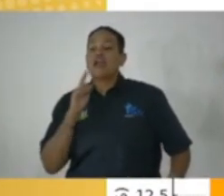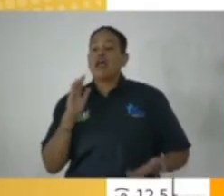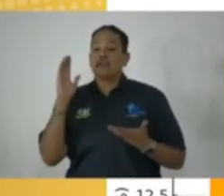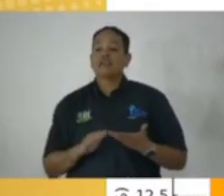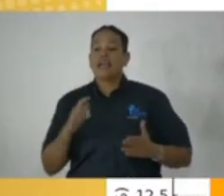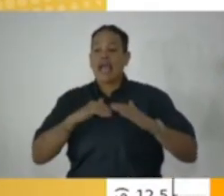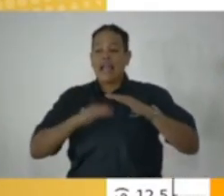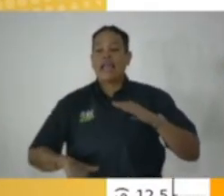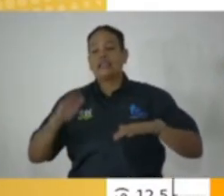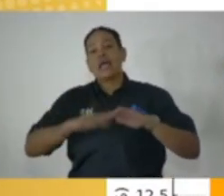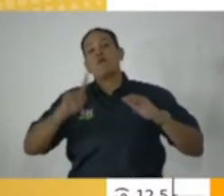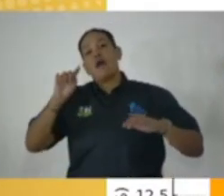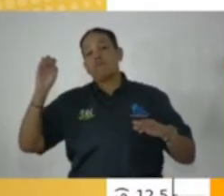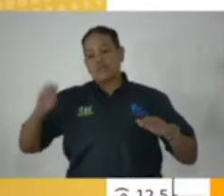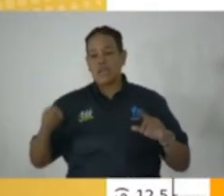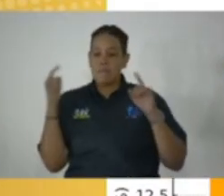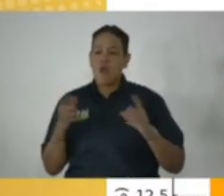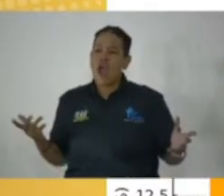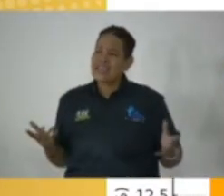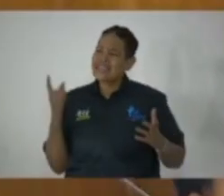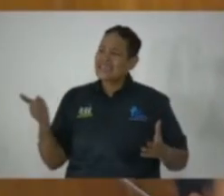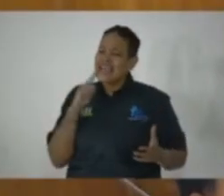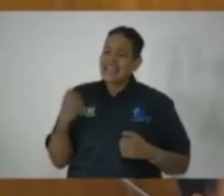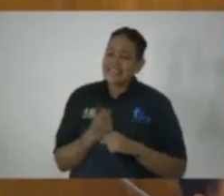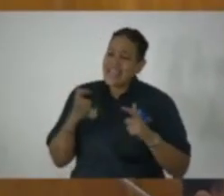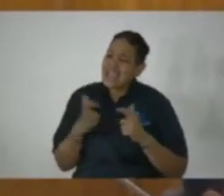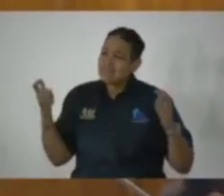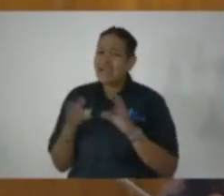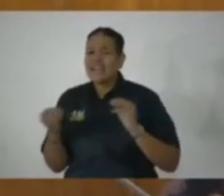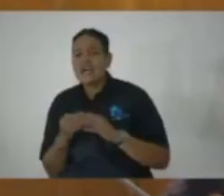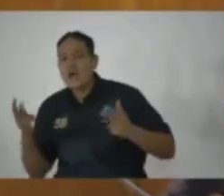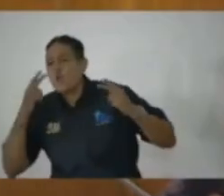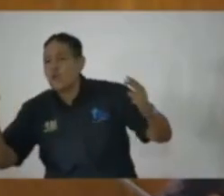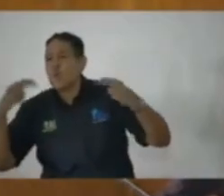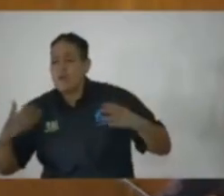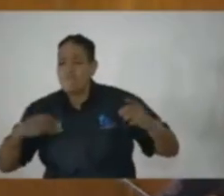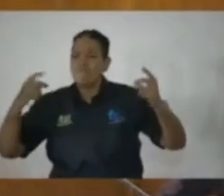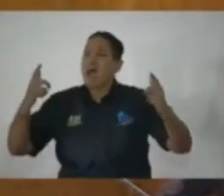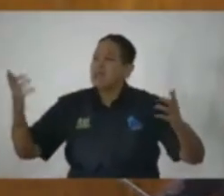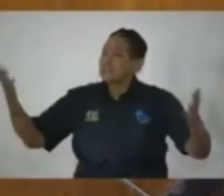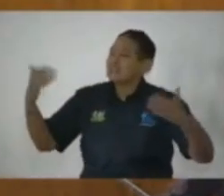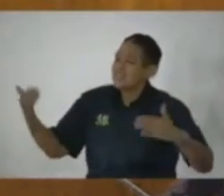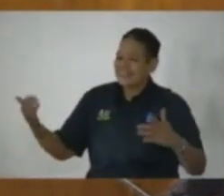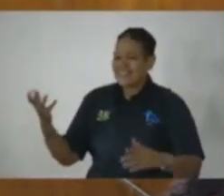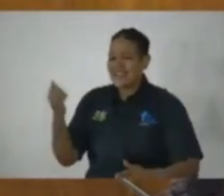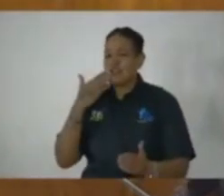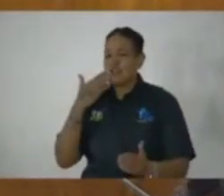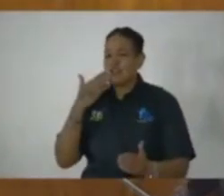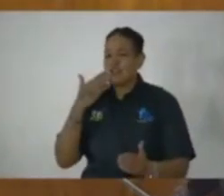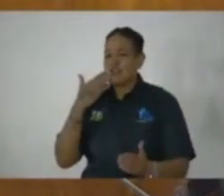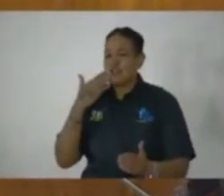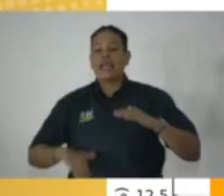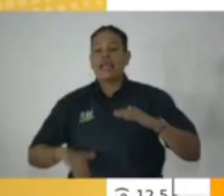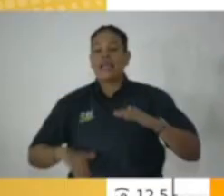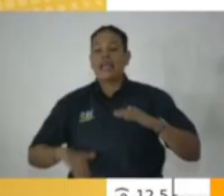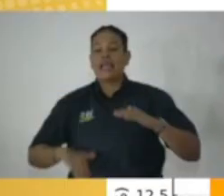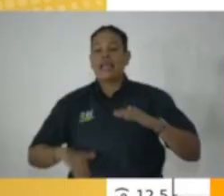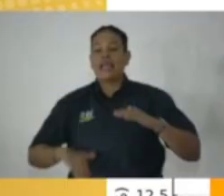reduction of less than 1 percentage point. So he's making a big deal about look how me fast when it's just that he got a good batter.